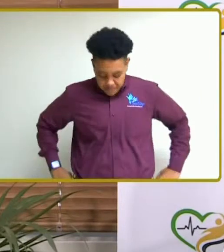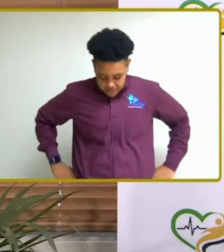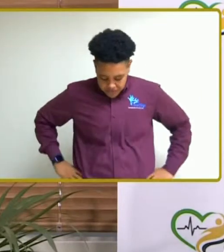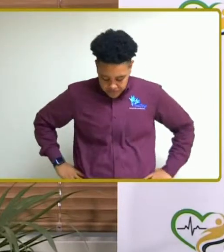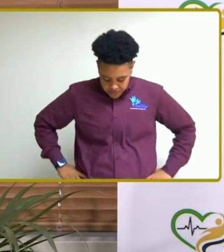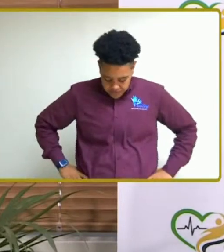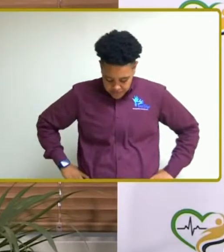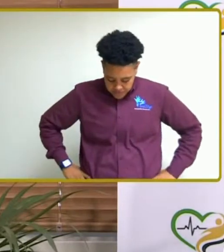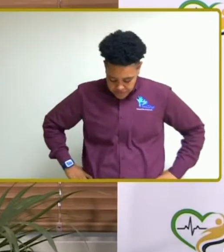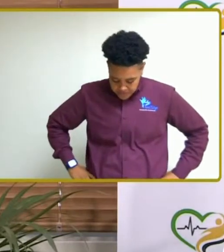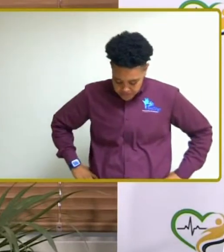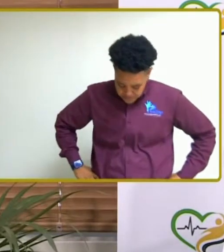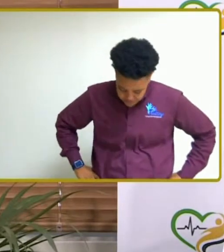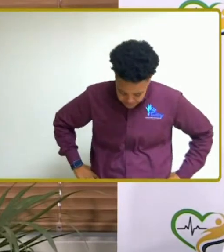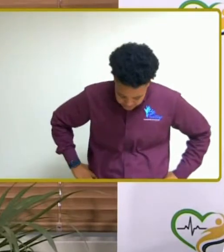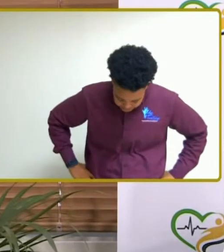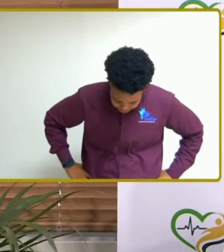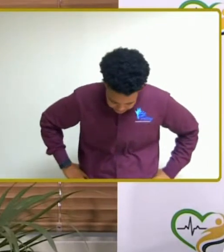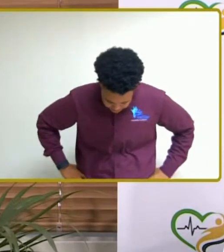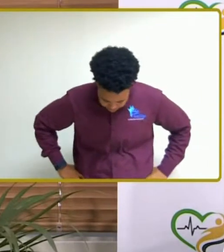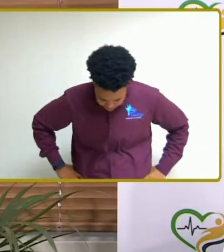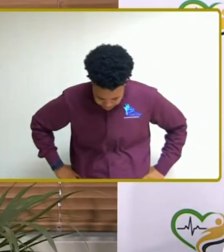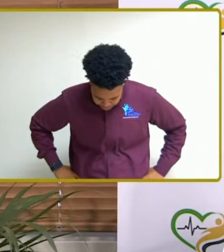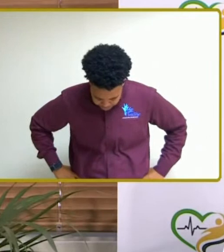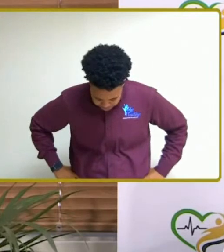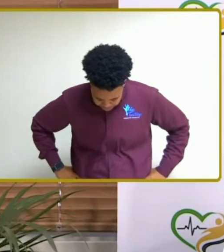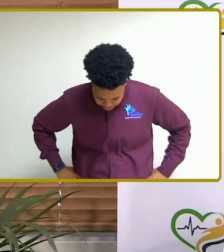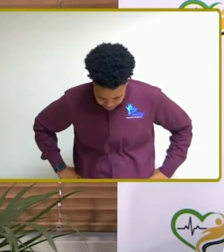I must also report that the